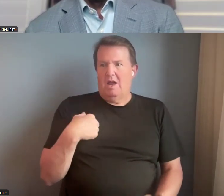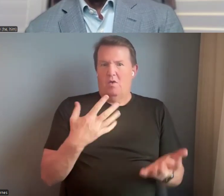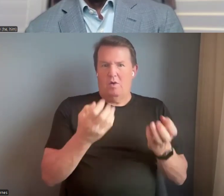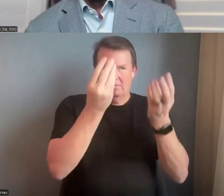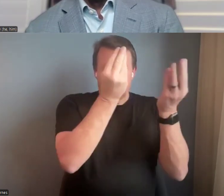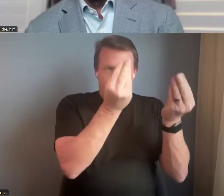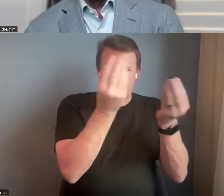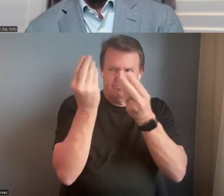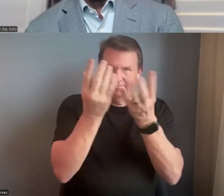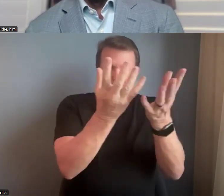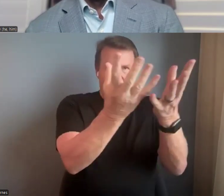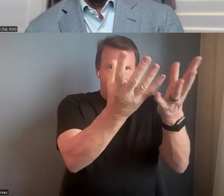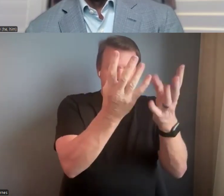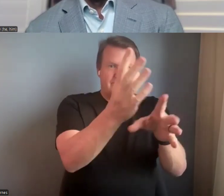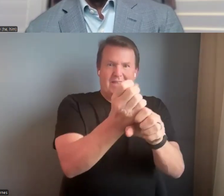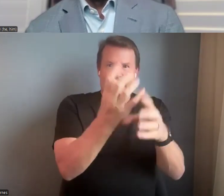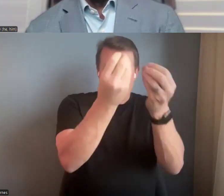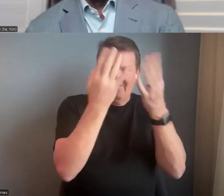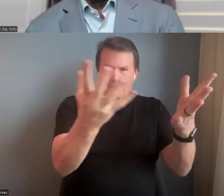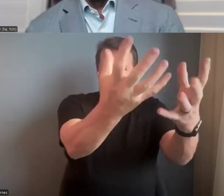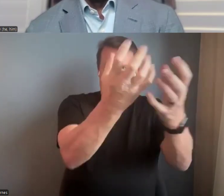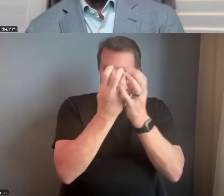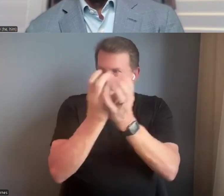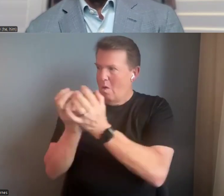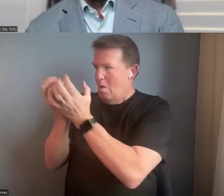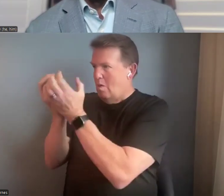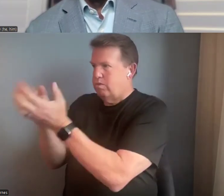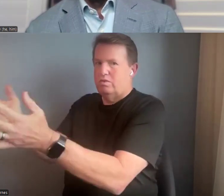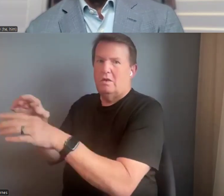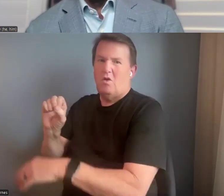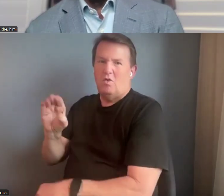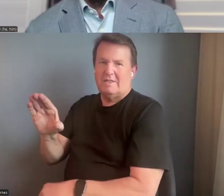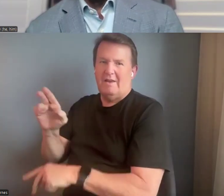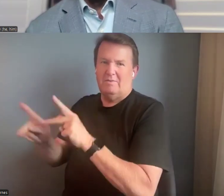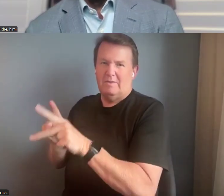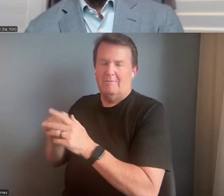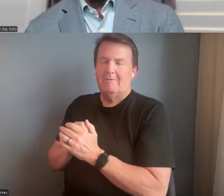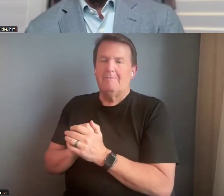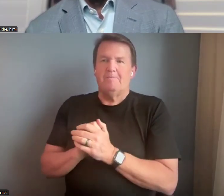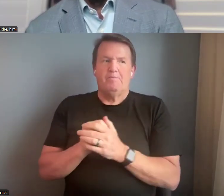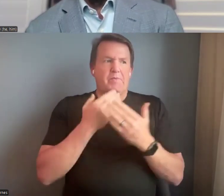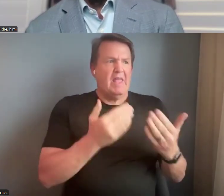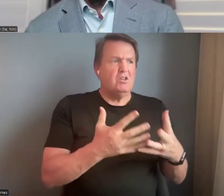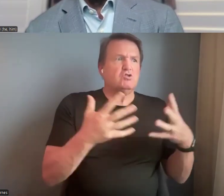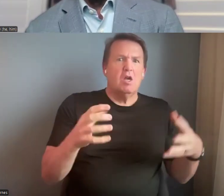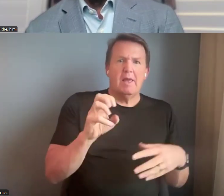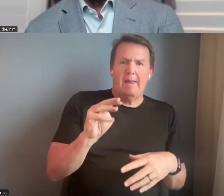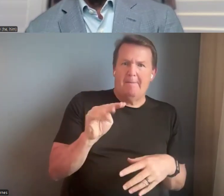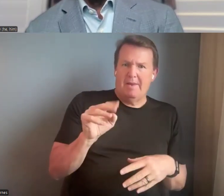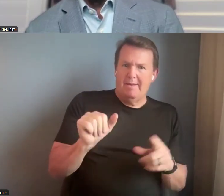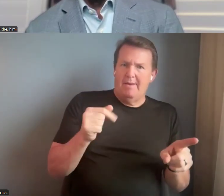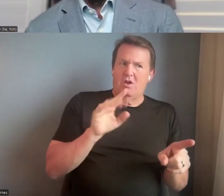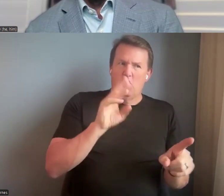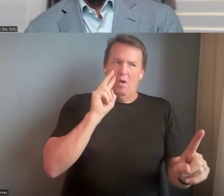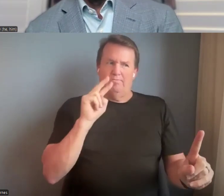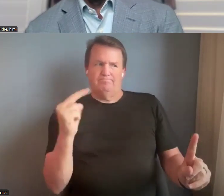the committee as well in Orange County. Thank you. Wonderful. And, thank you so much, Amina. Your perspective will be really valuable. And I